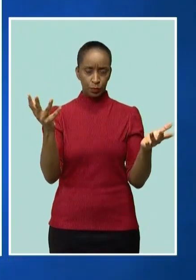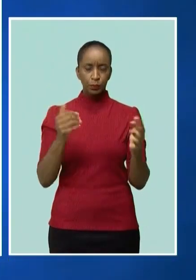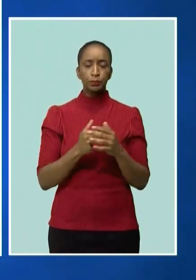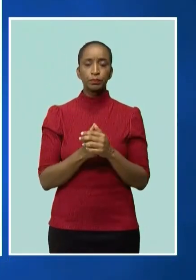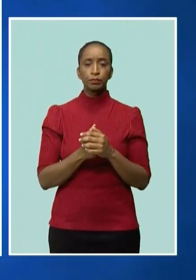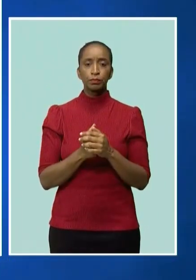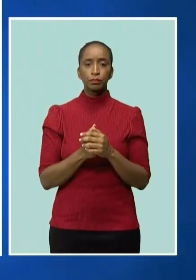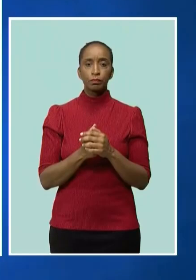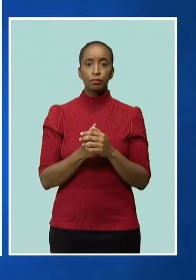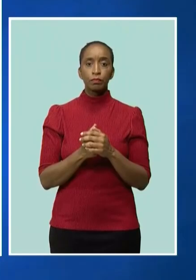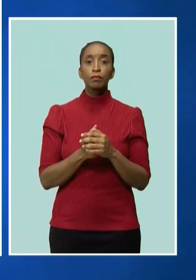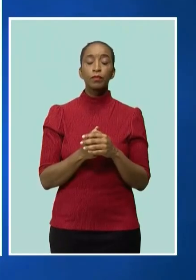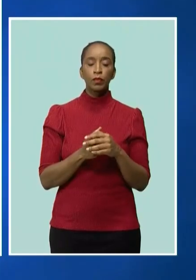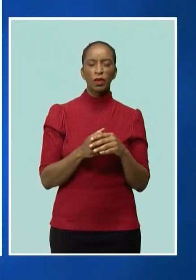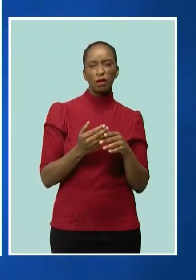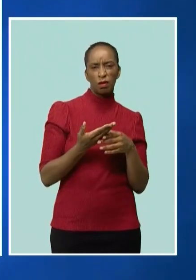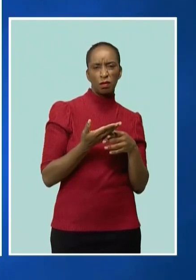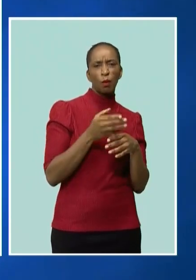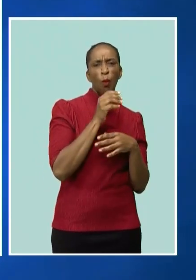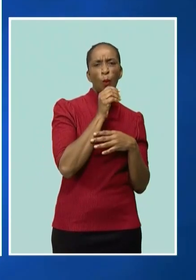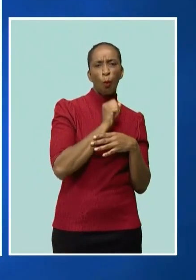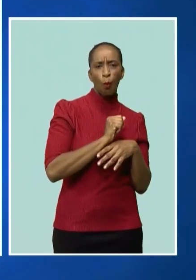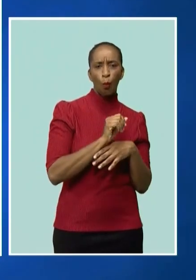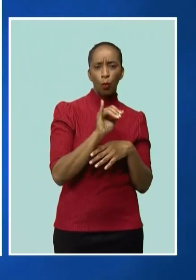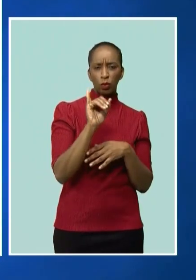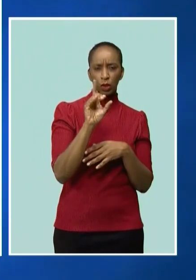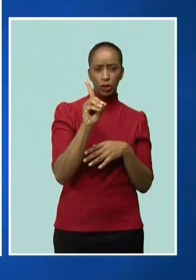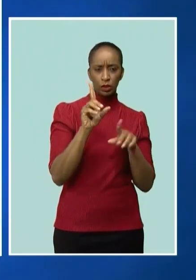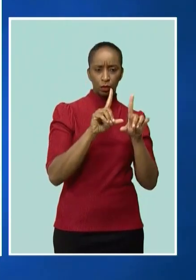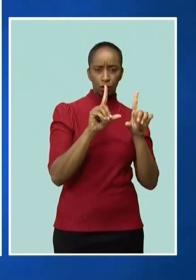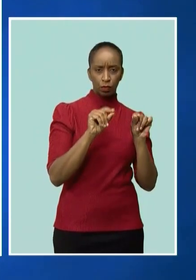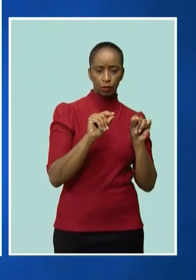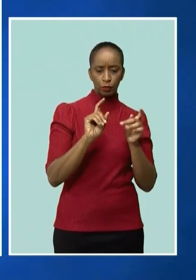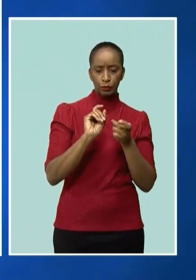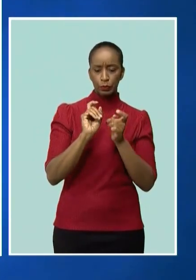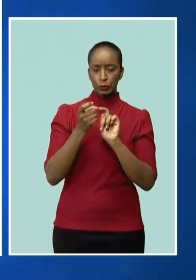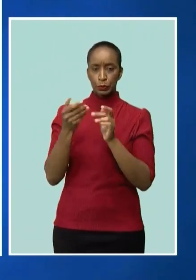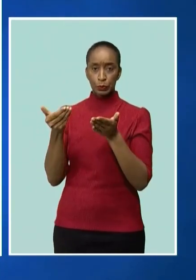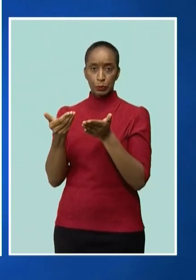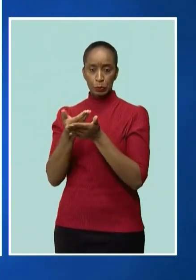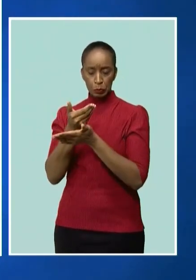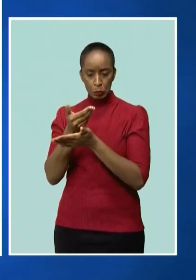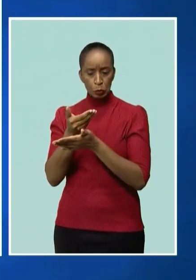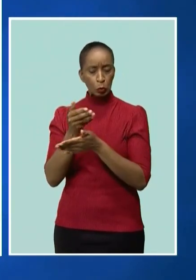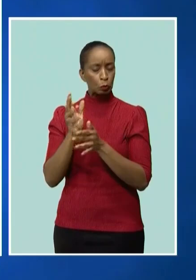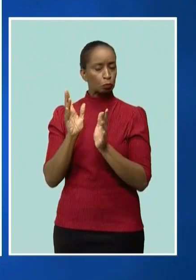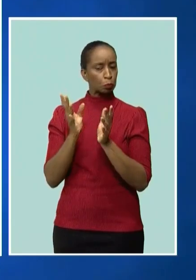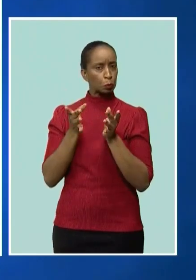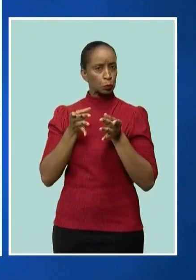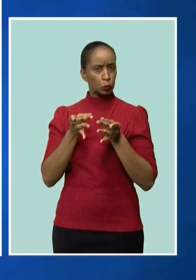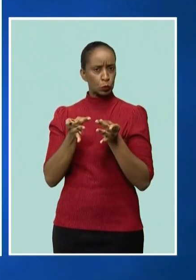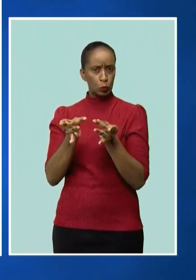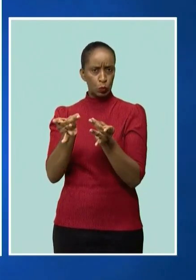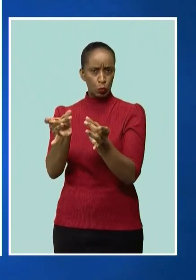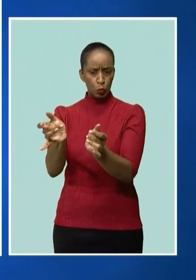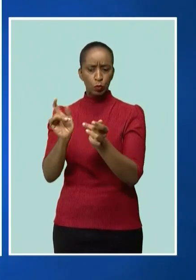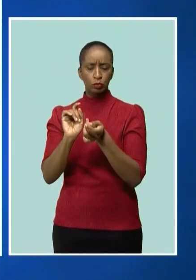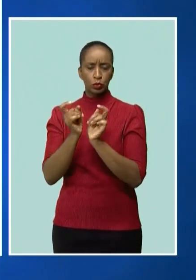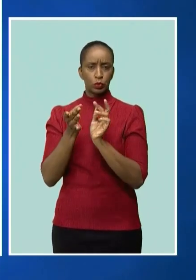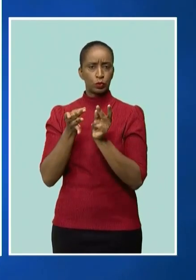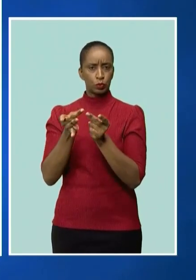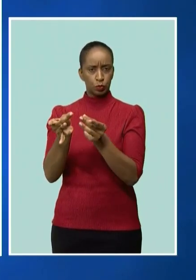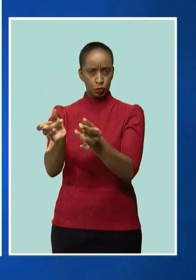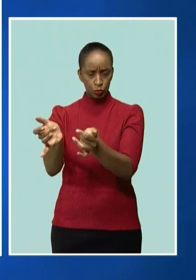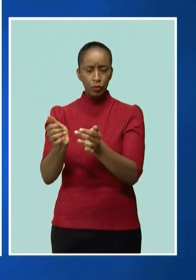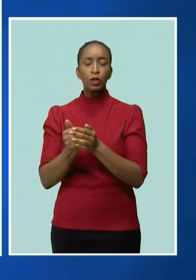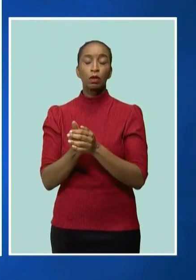doing well with the transition from the old ID cards to the new ones. She encouraged Barbadians who have not yet done so to complete